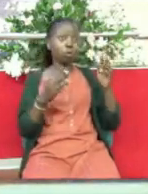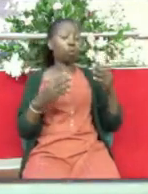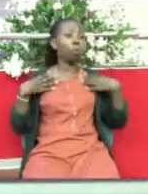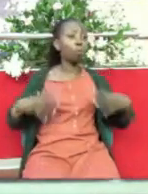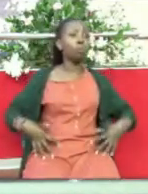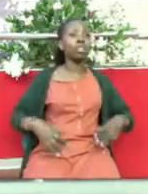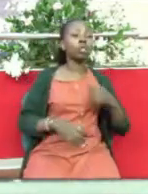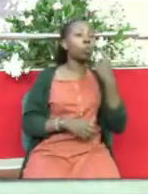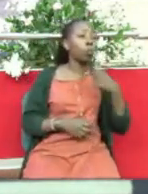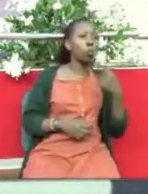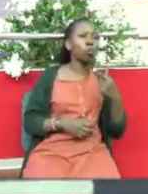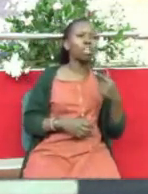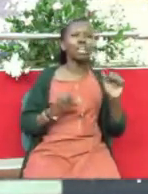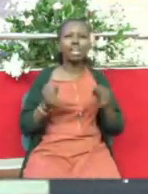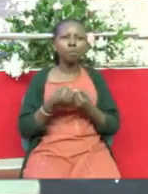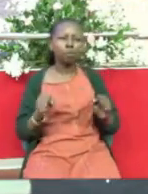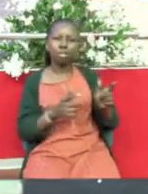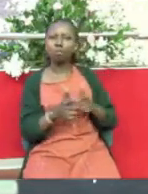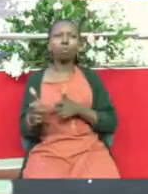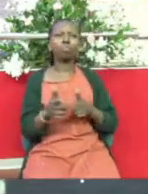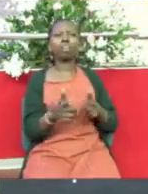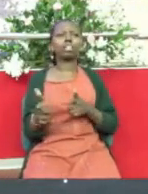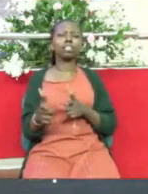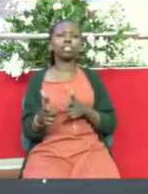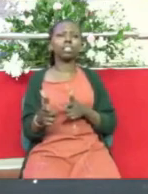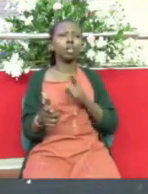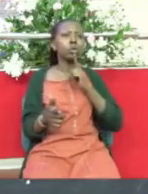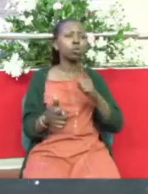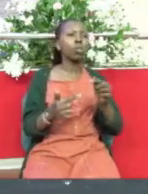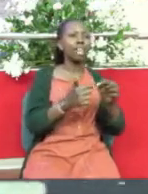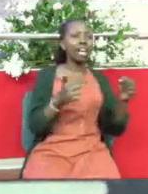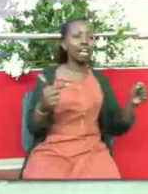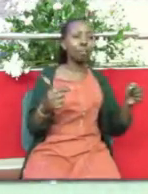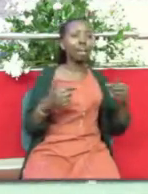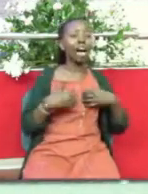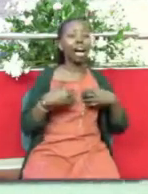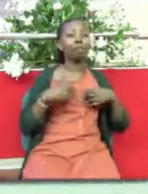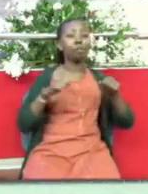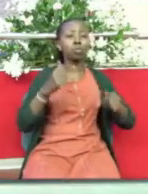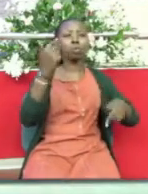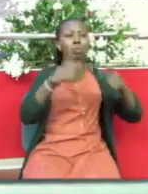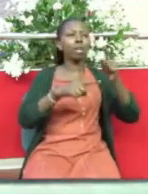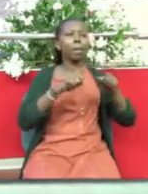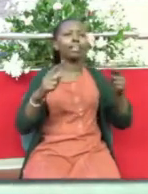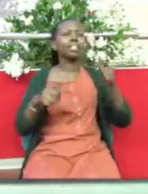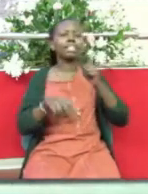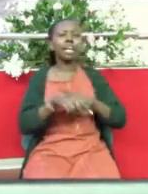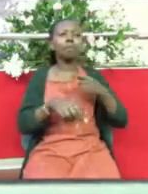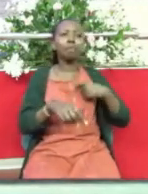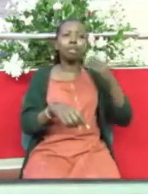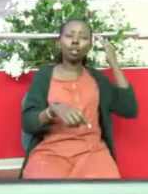was difficult to fight. It had an advantage over me. But as soon as I got to know the